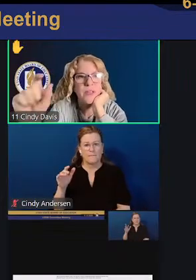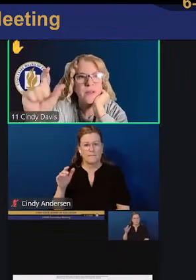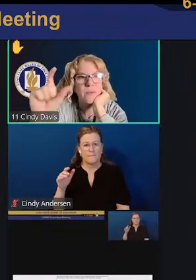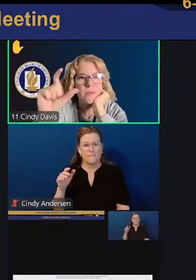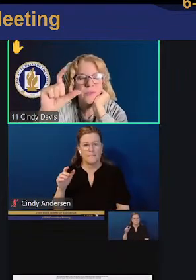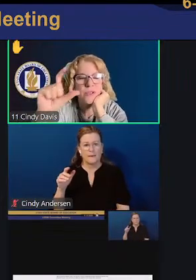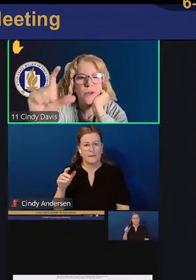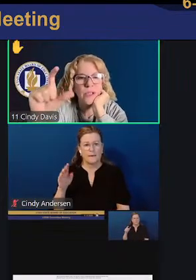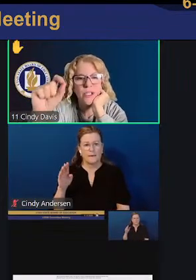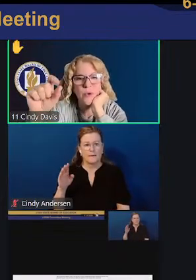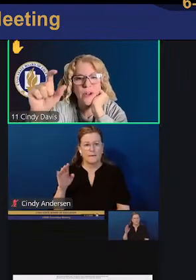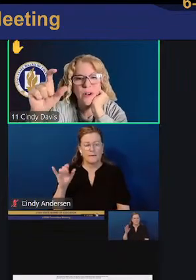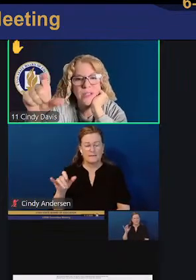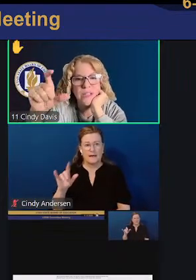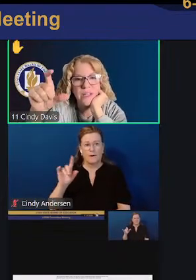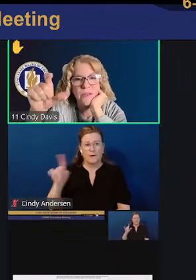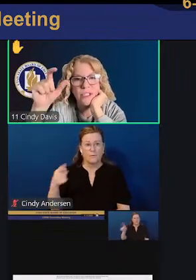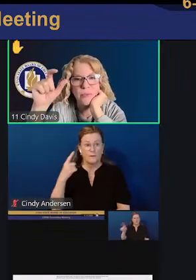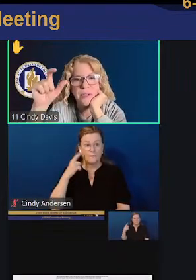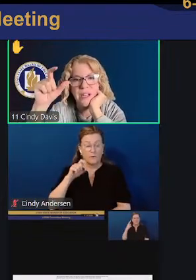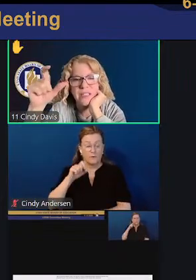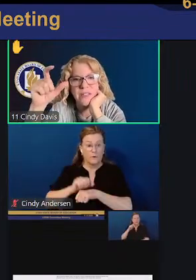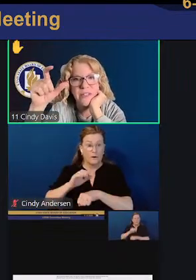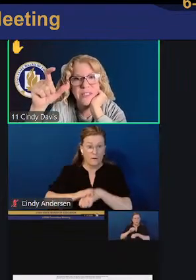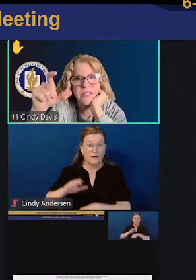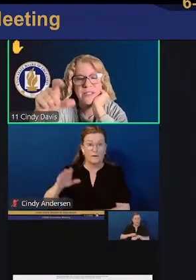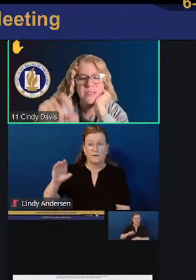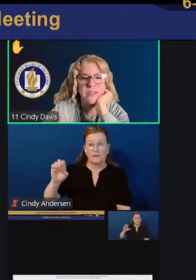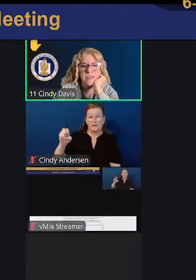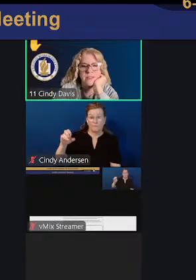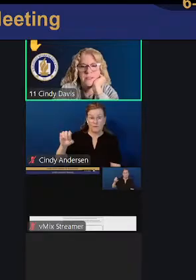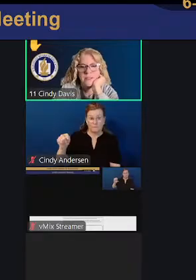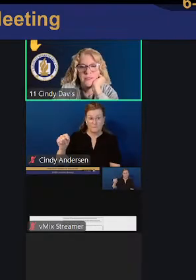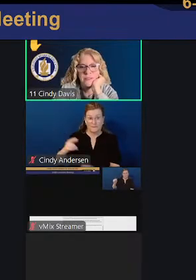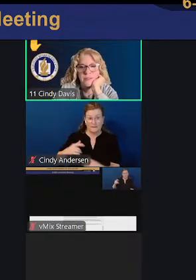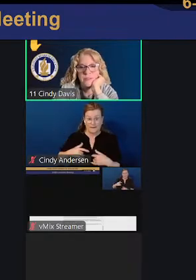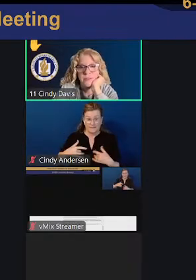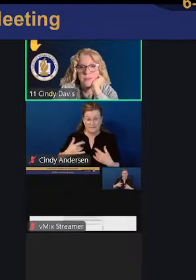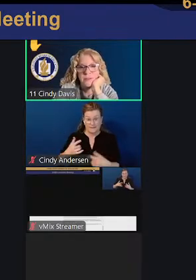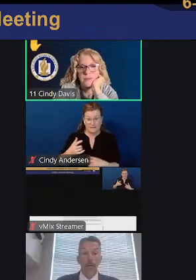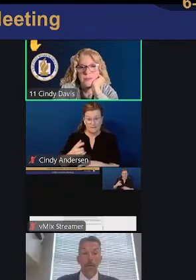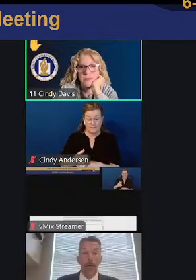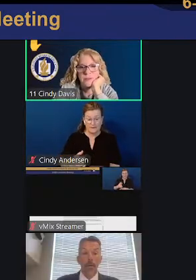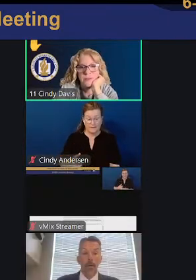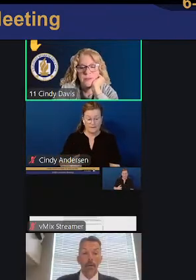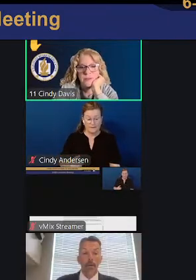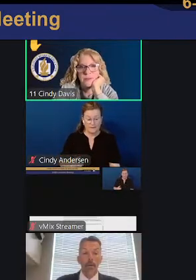this be solely to work on the enrichment activities?